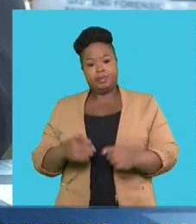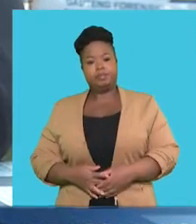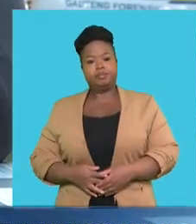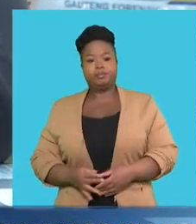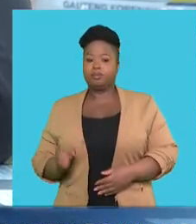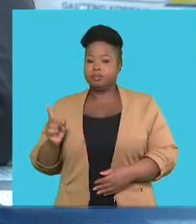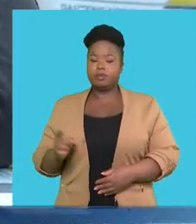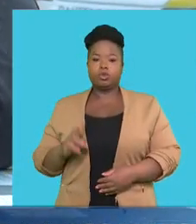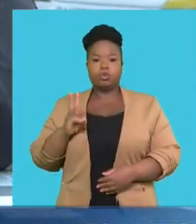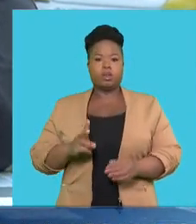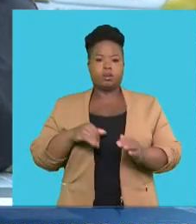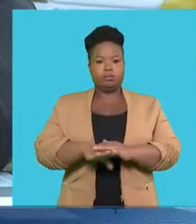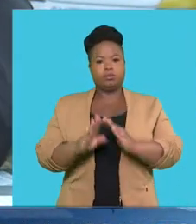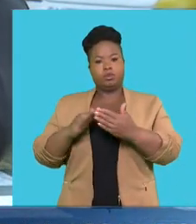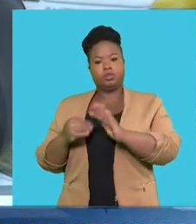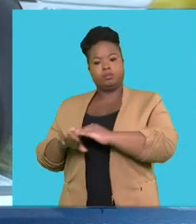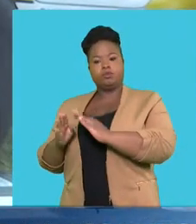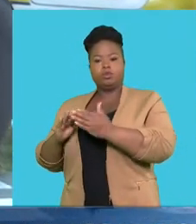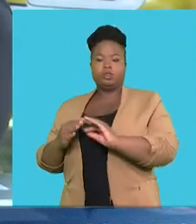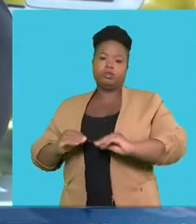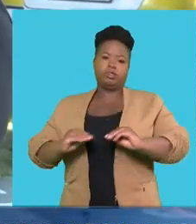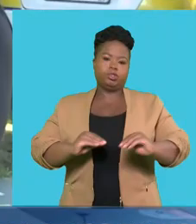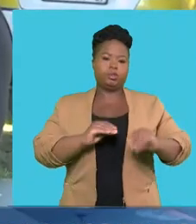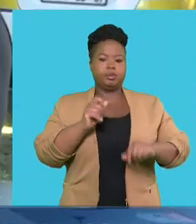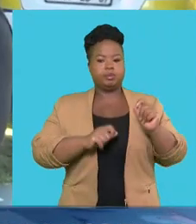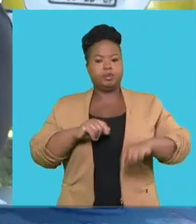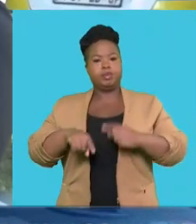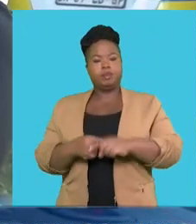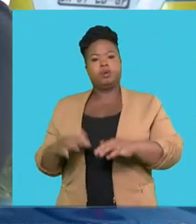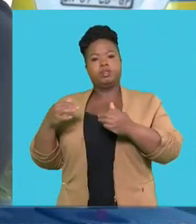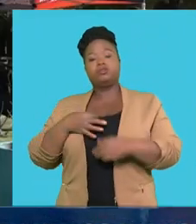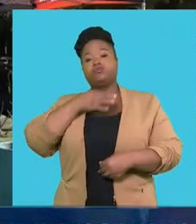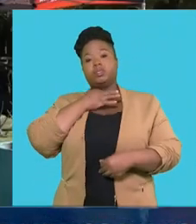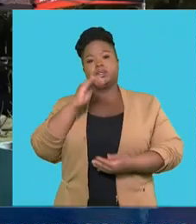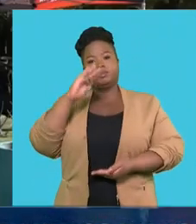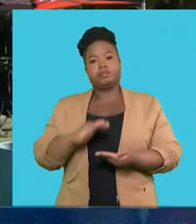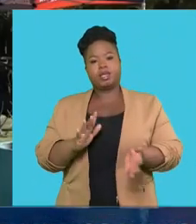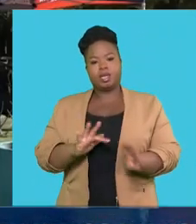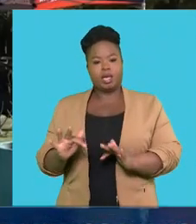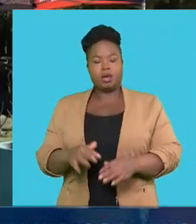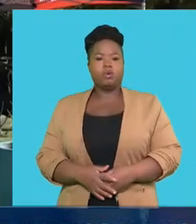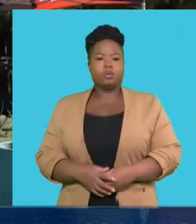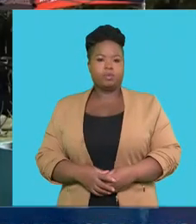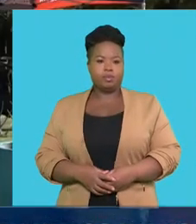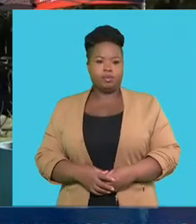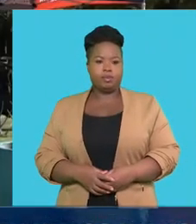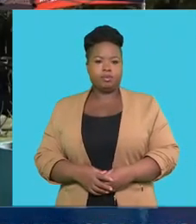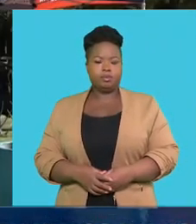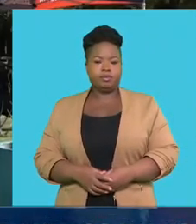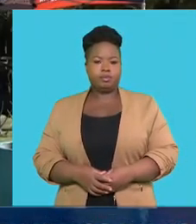liza kungena ndlu nendlu ukunika iimfundiso ukunceda ekunciphiseni imingcipheko kunye nomonakalo.